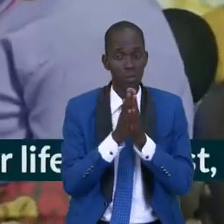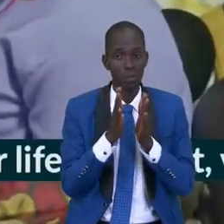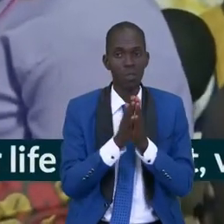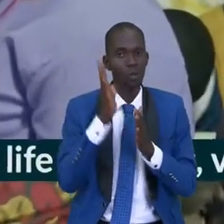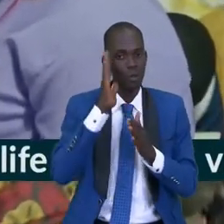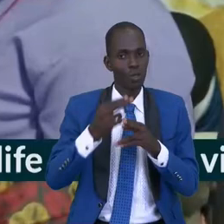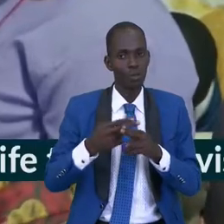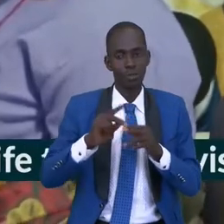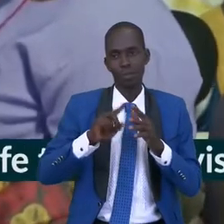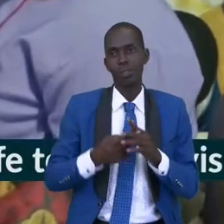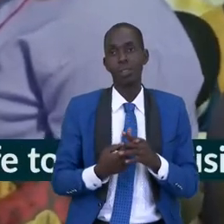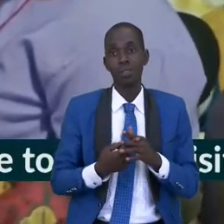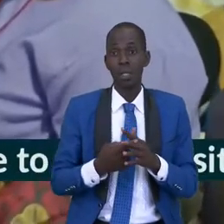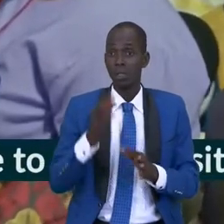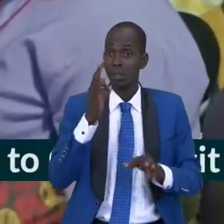Get to them.